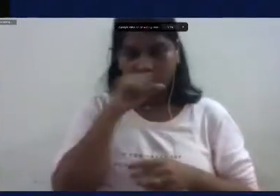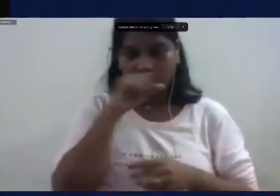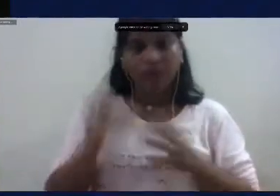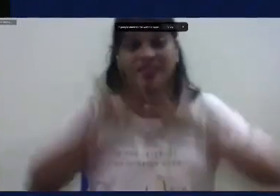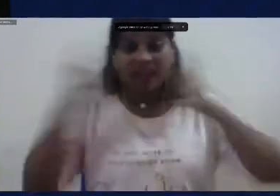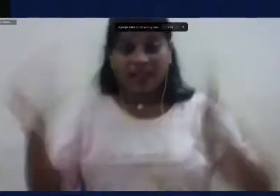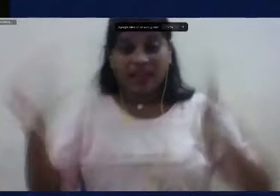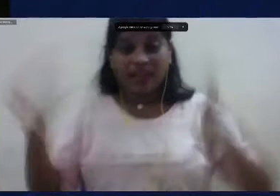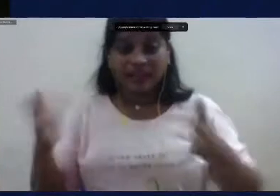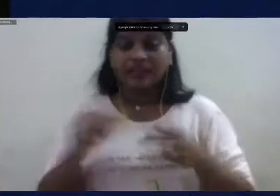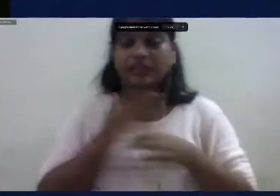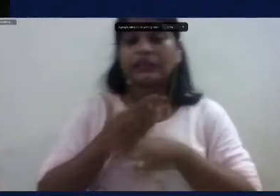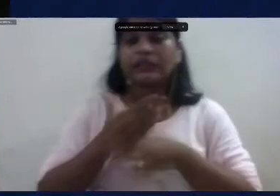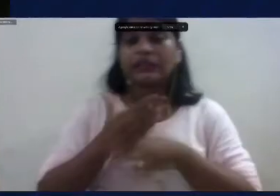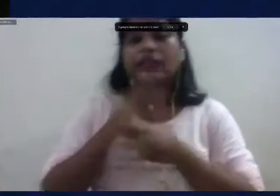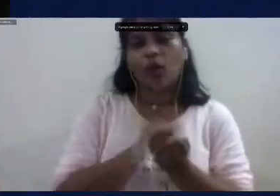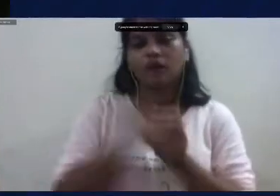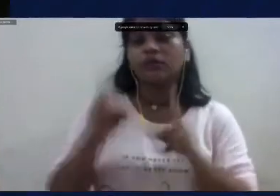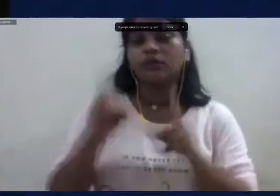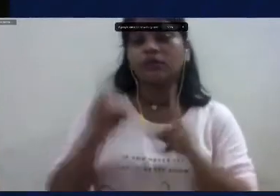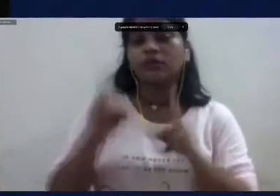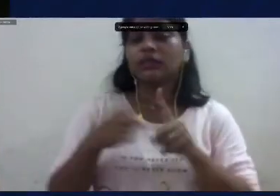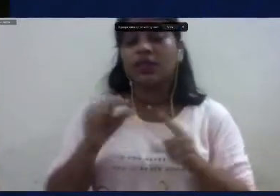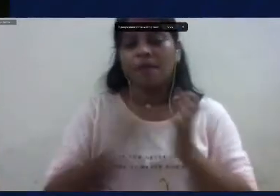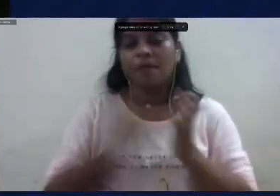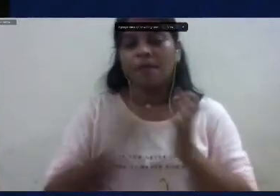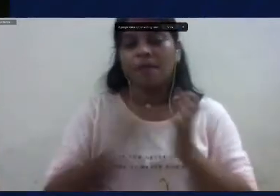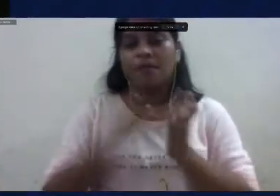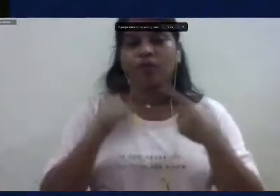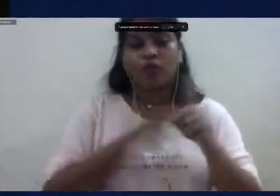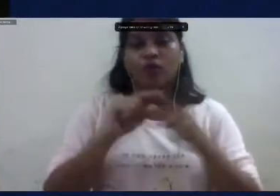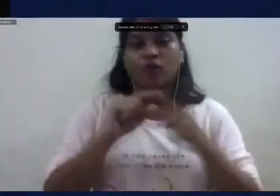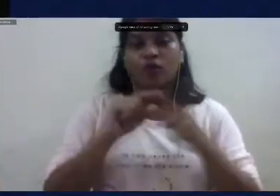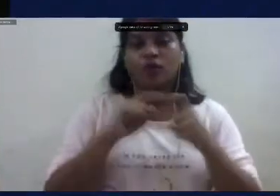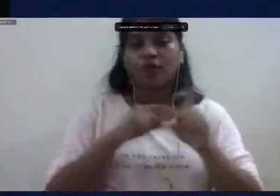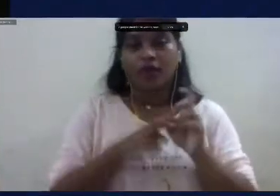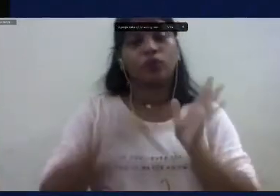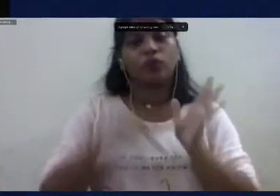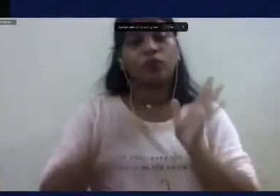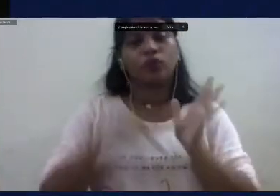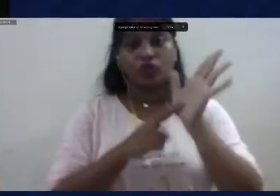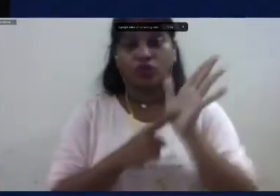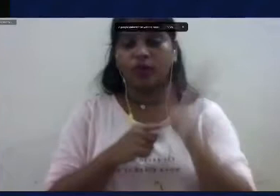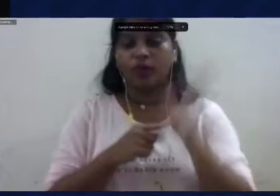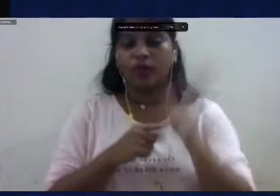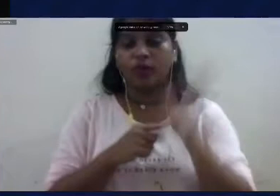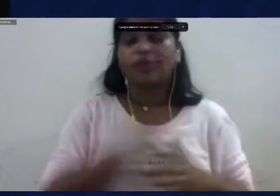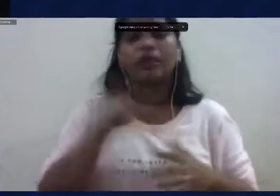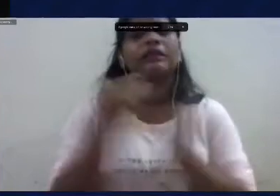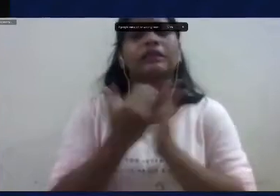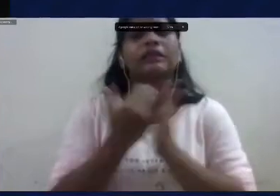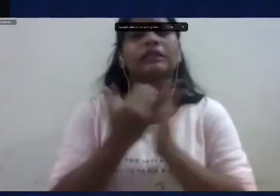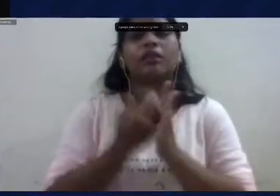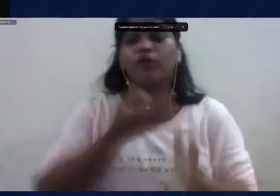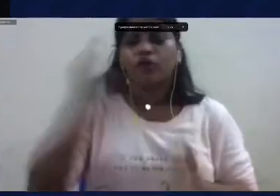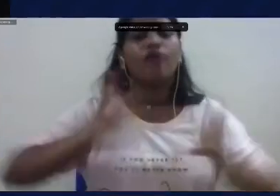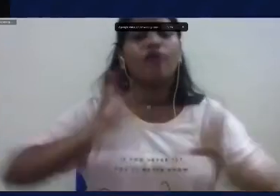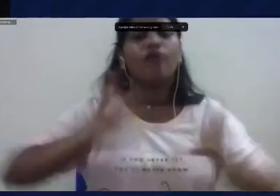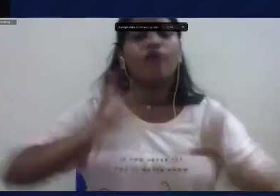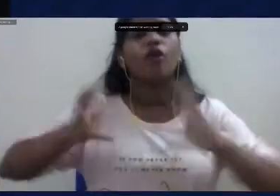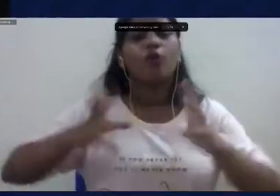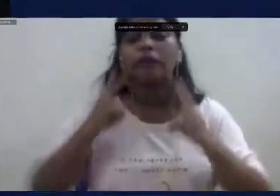extended set of stakeholders. This is one such prototype that I want to very quickly show to you. And this is about future of automobiles, and